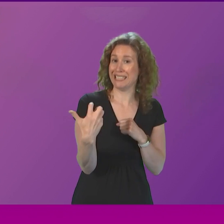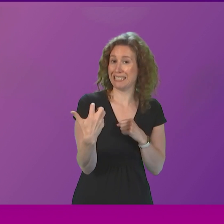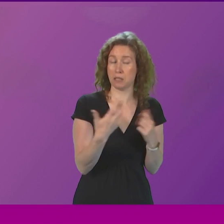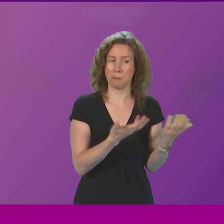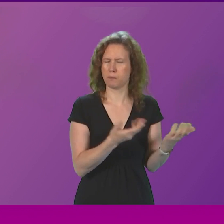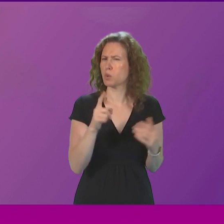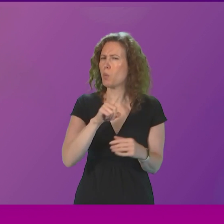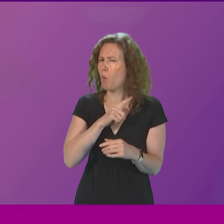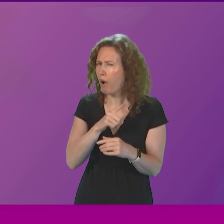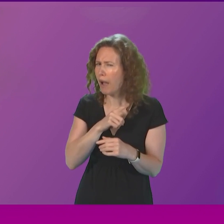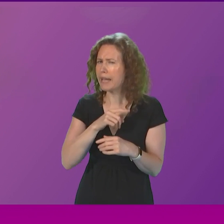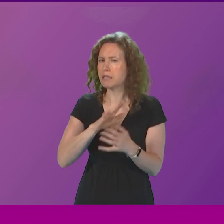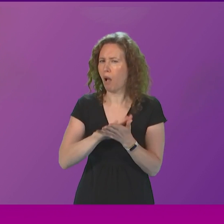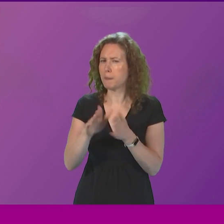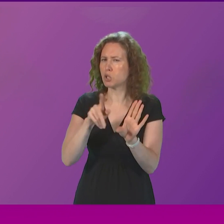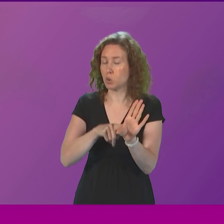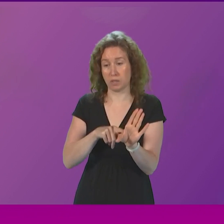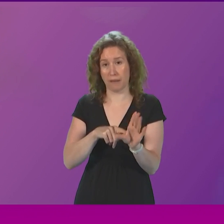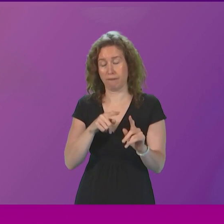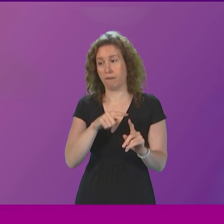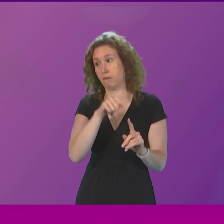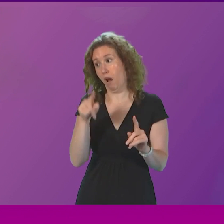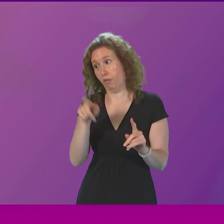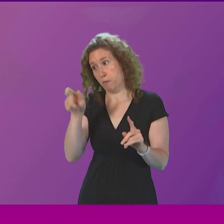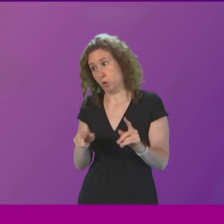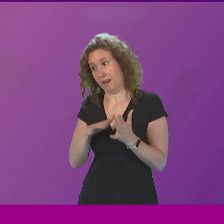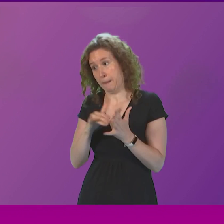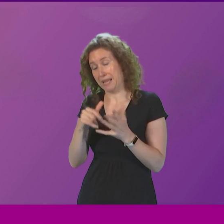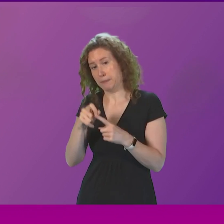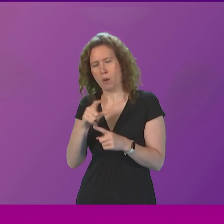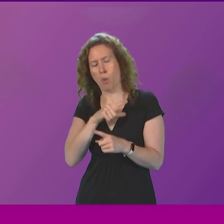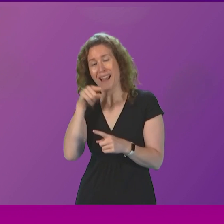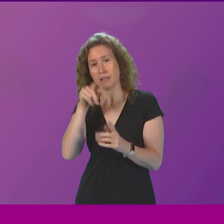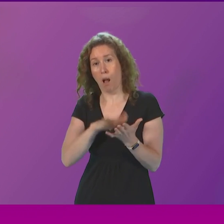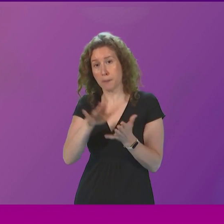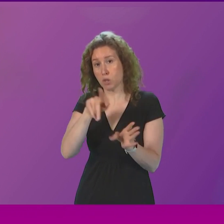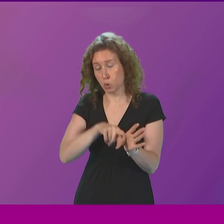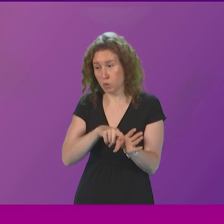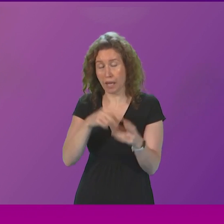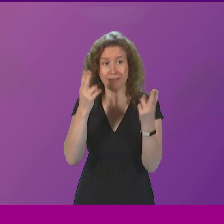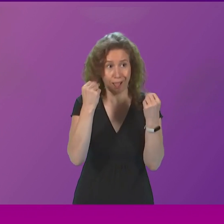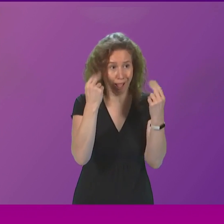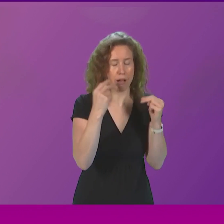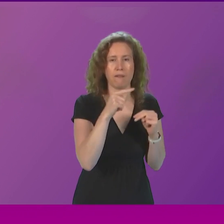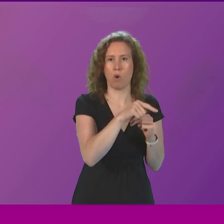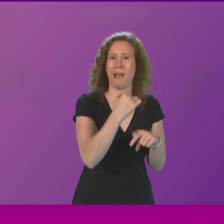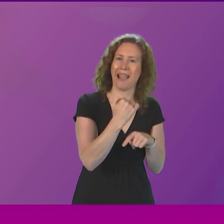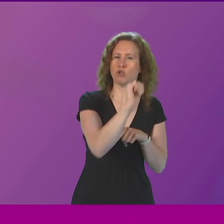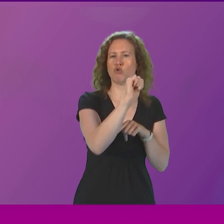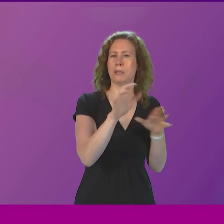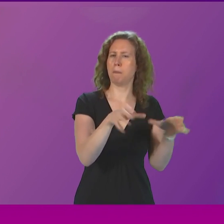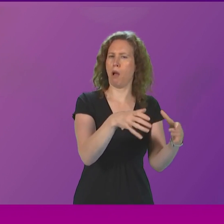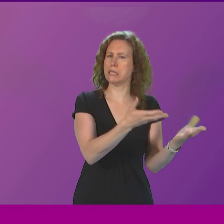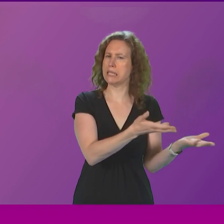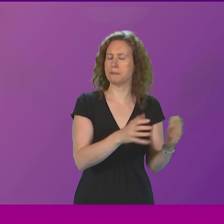why is Hamza Youssef, in the words of one of his other MSPs, dancing to the tune of an extremist party?